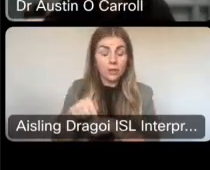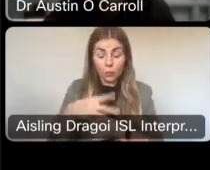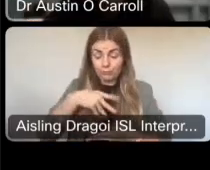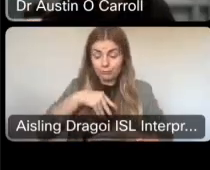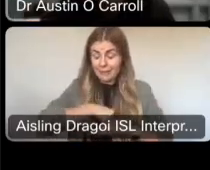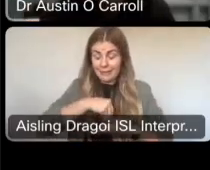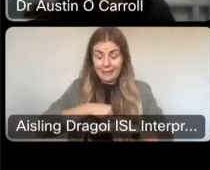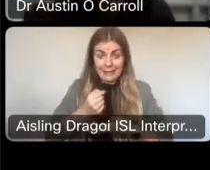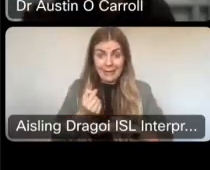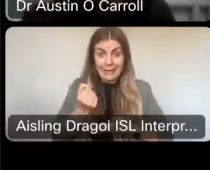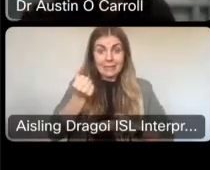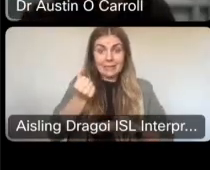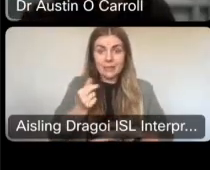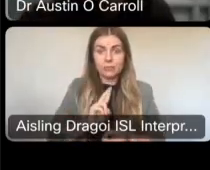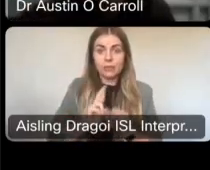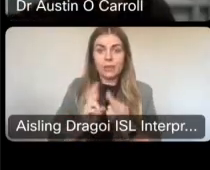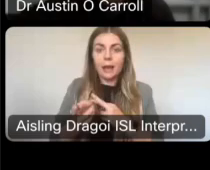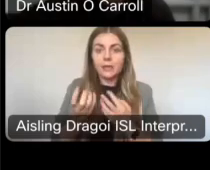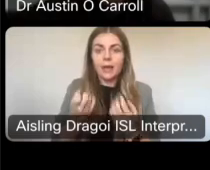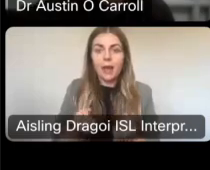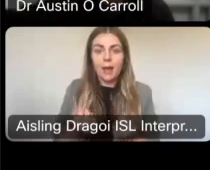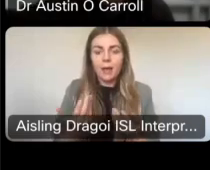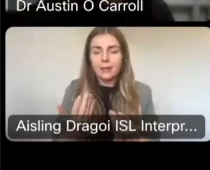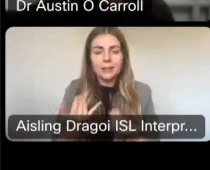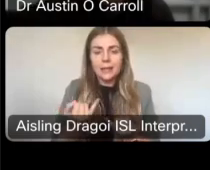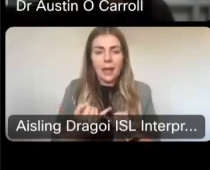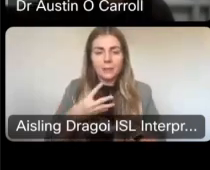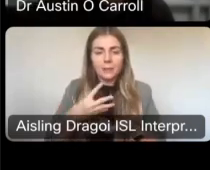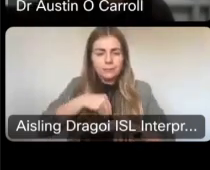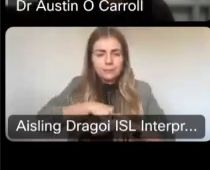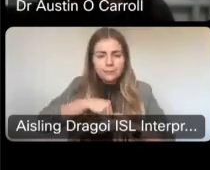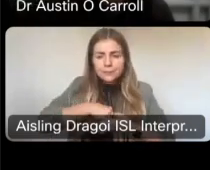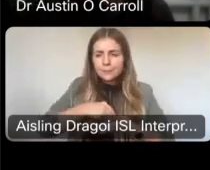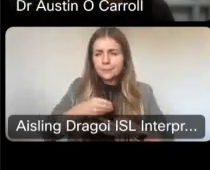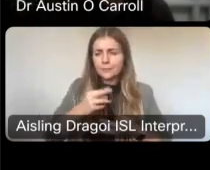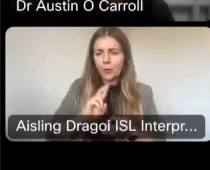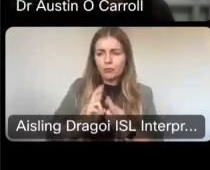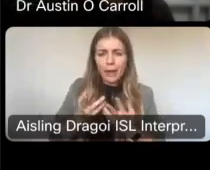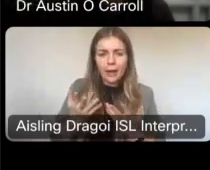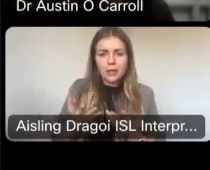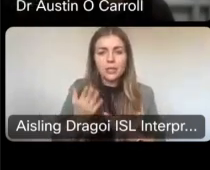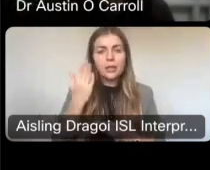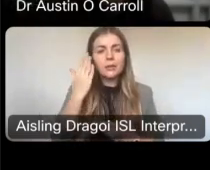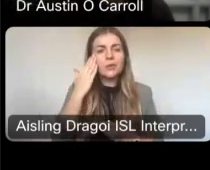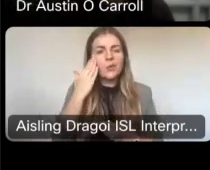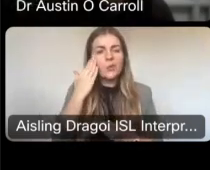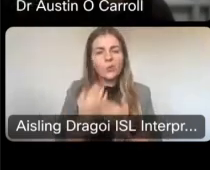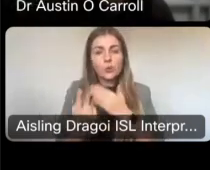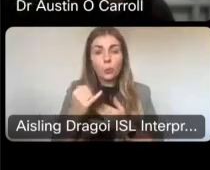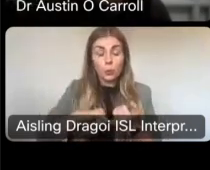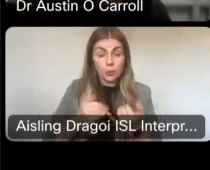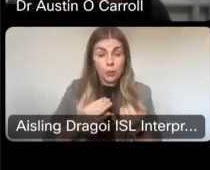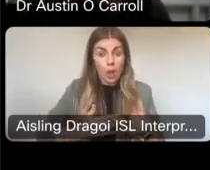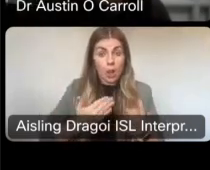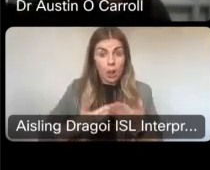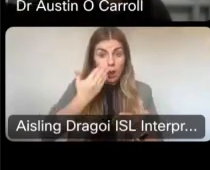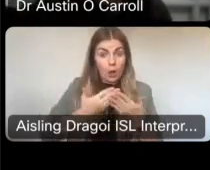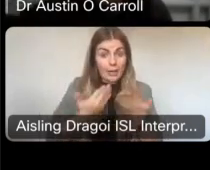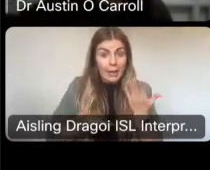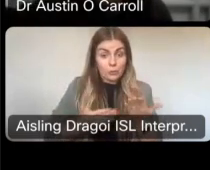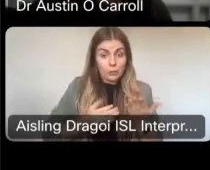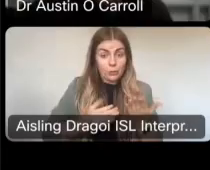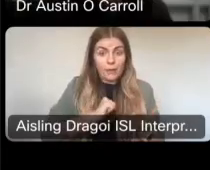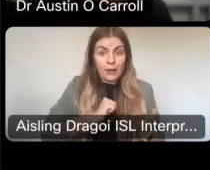like it's an instinctive reaction. It's like, someone who's learned to survive, but through instinct.